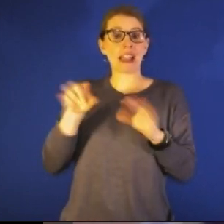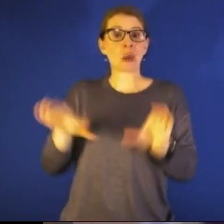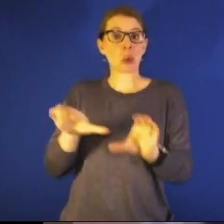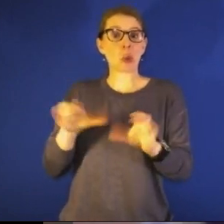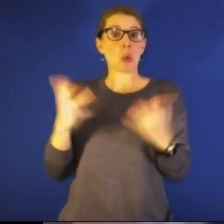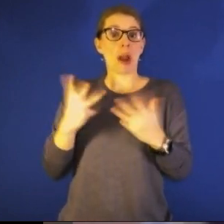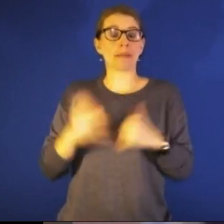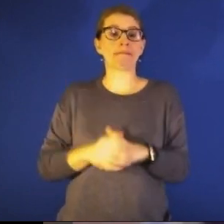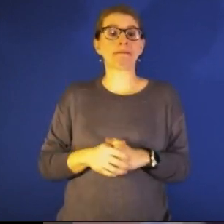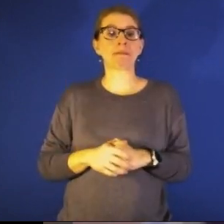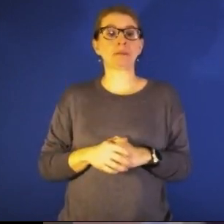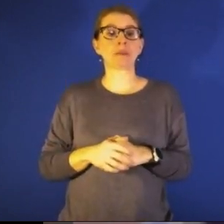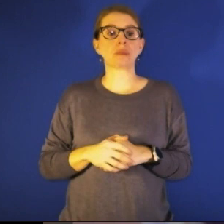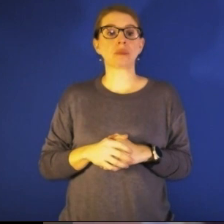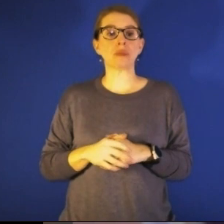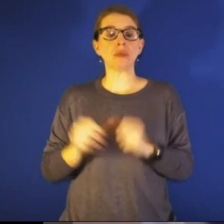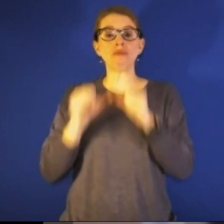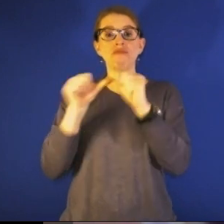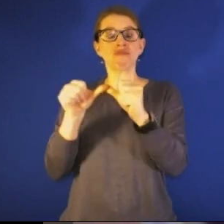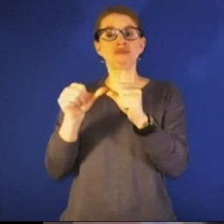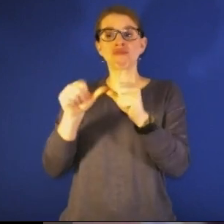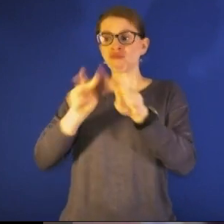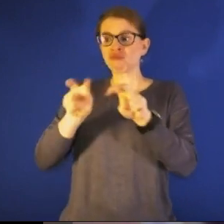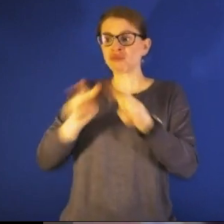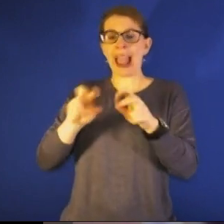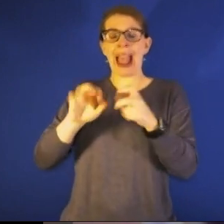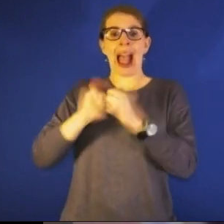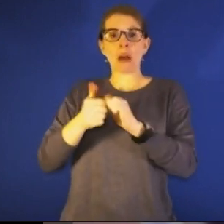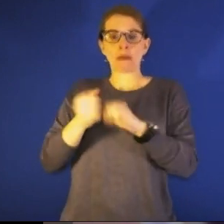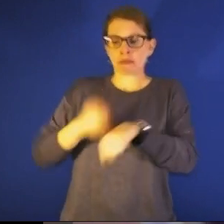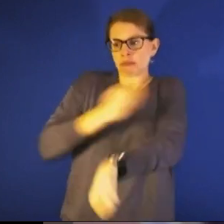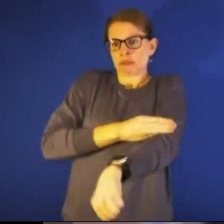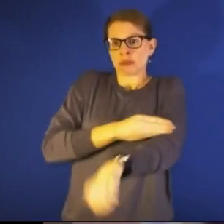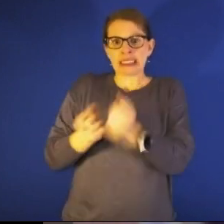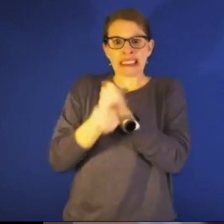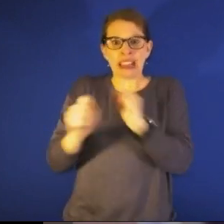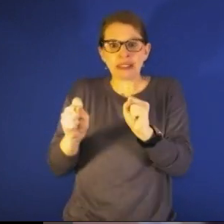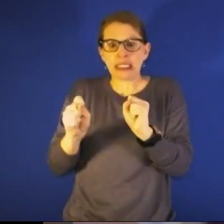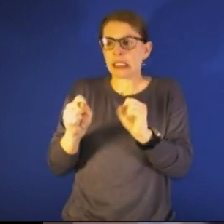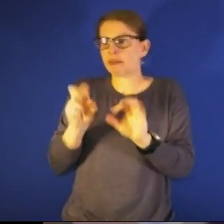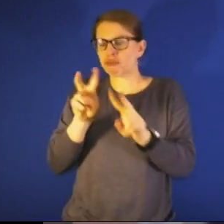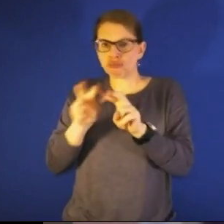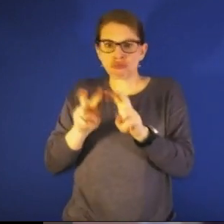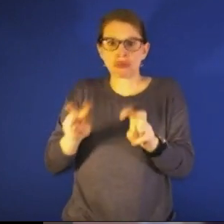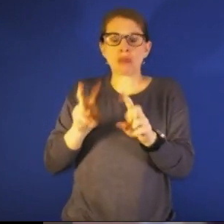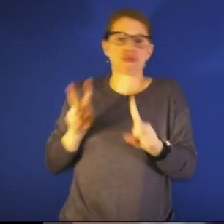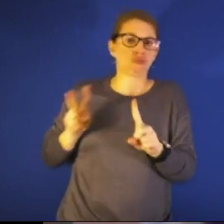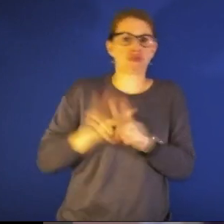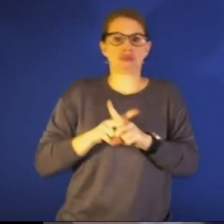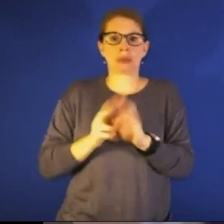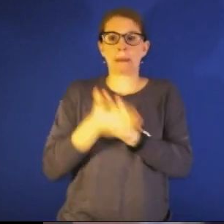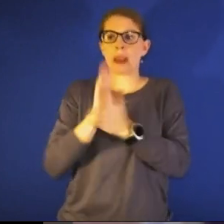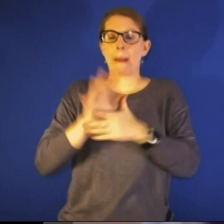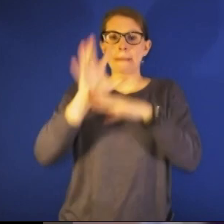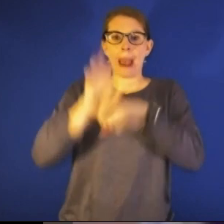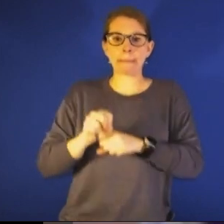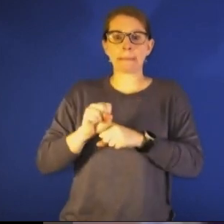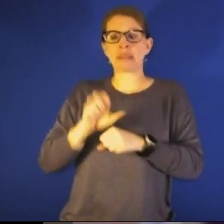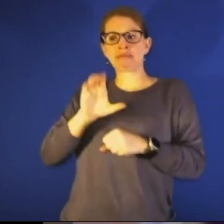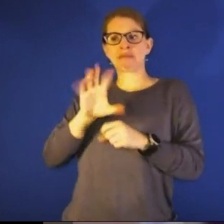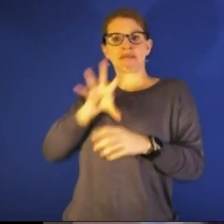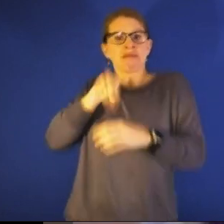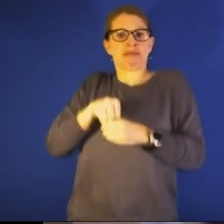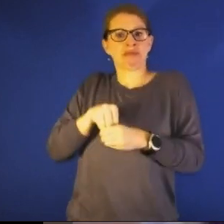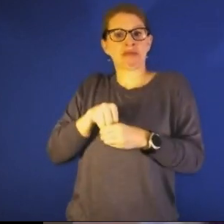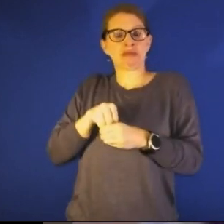consistently look at how to become safer and make that a habit, make that a part of the culture. And that's